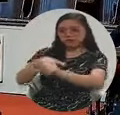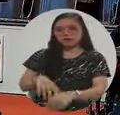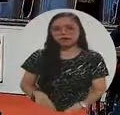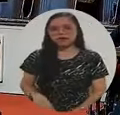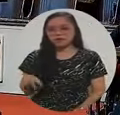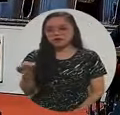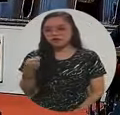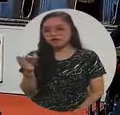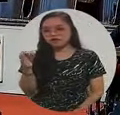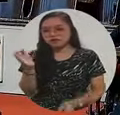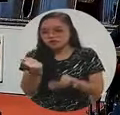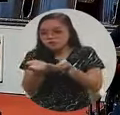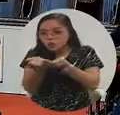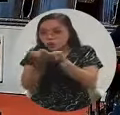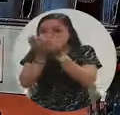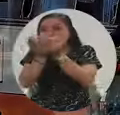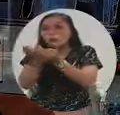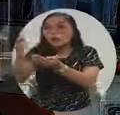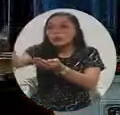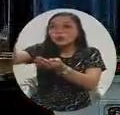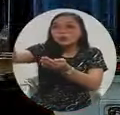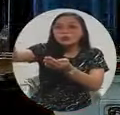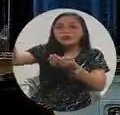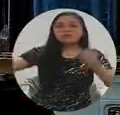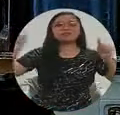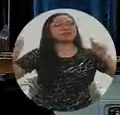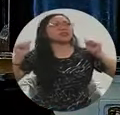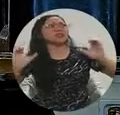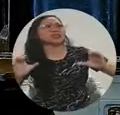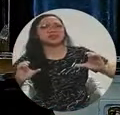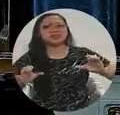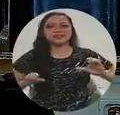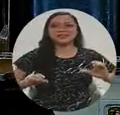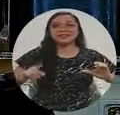mga tinula, ako'y mag-air condition ka sa tinula,